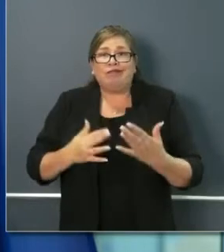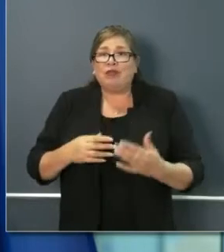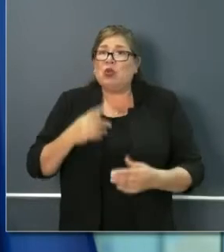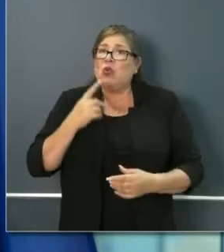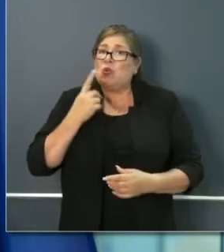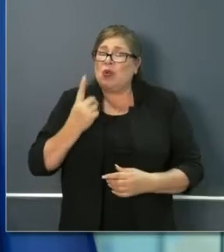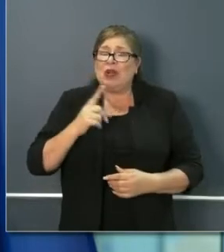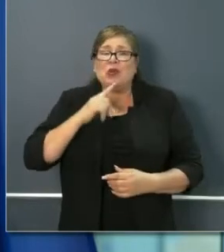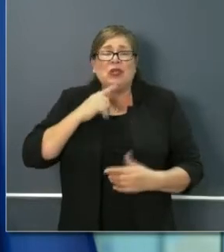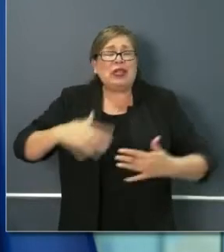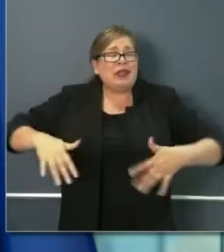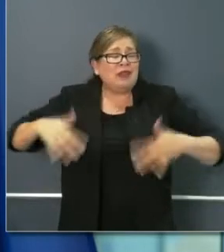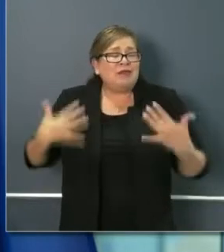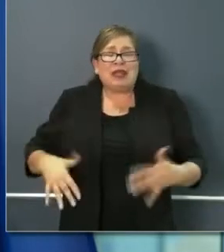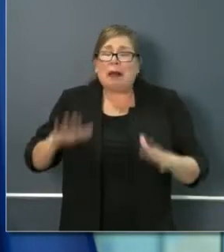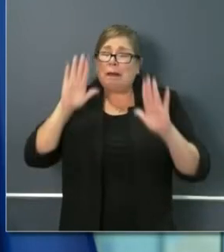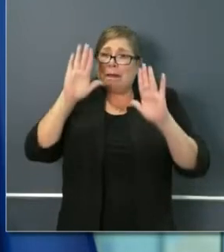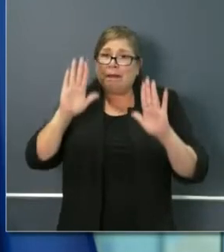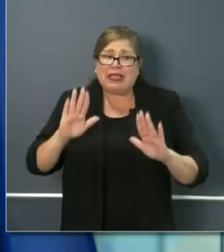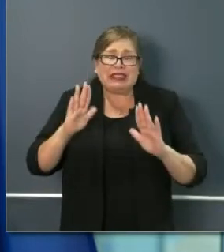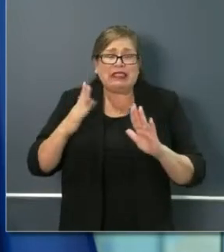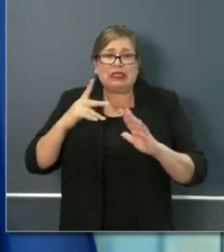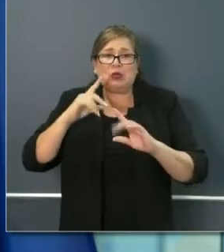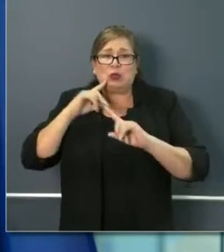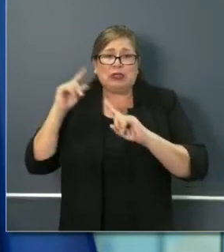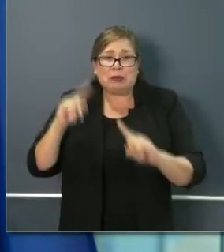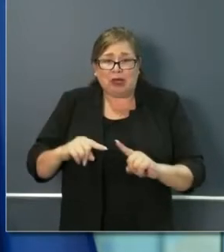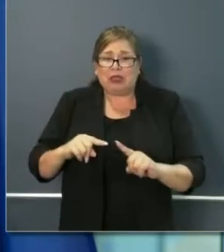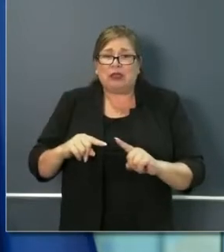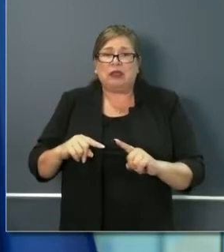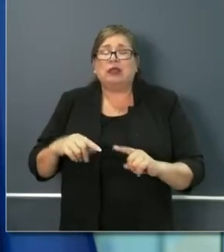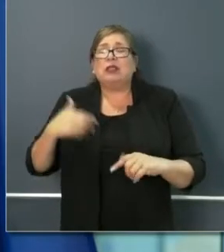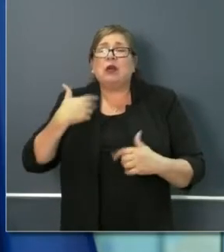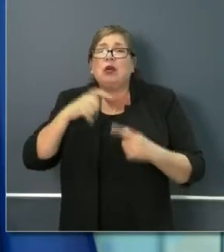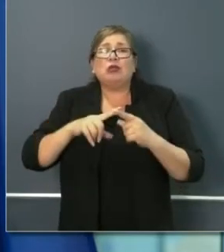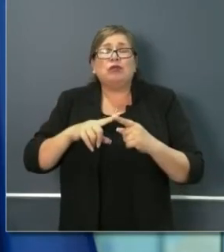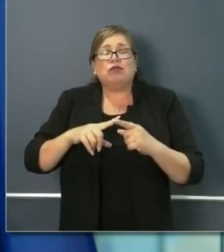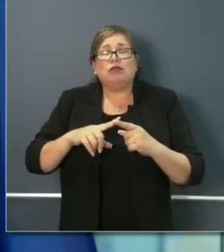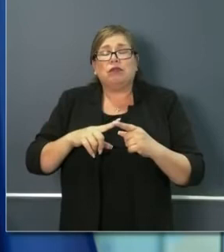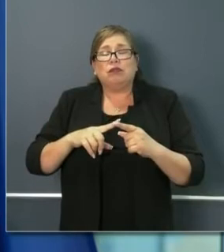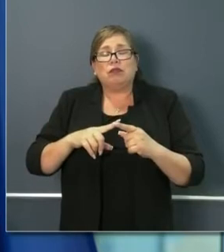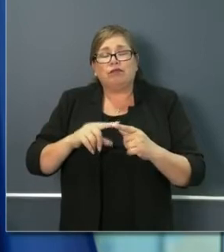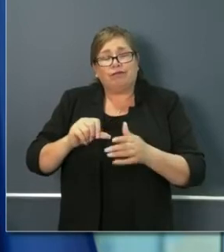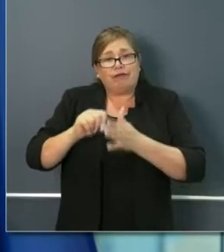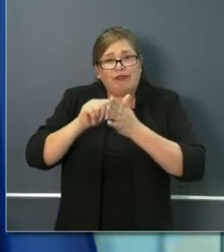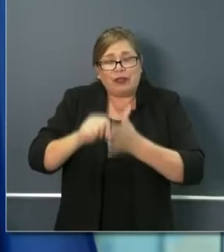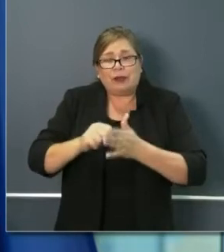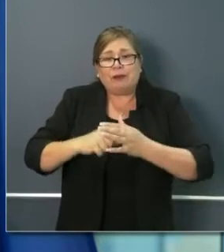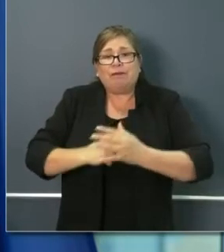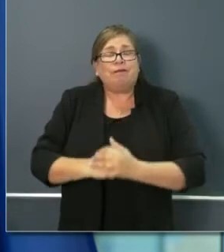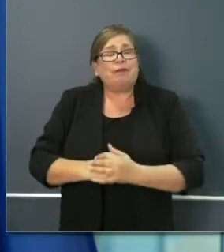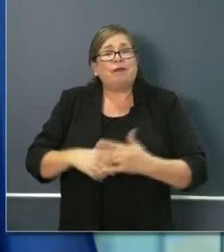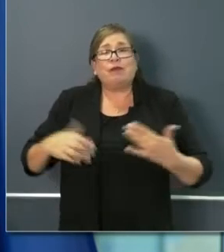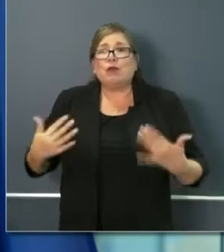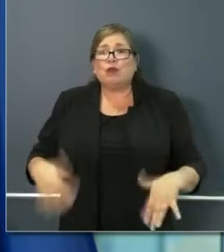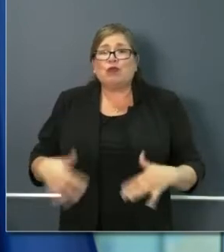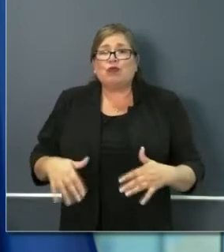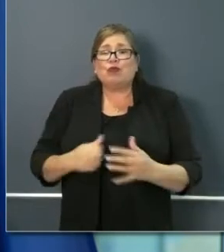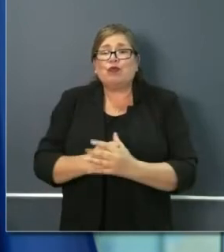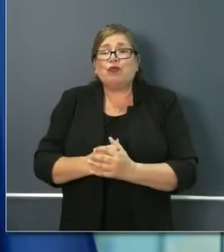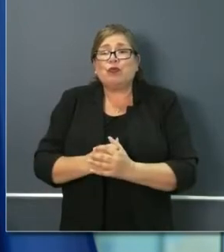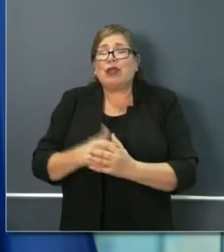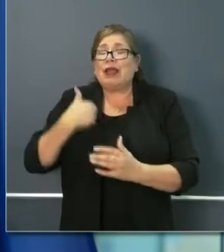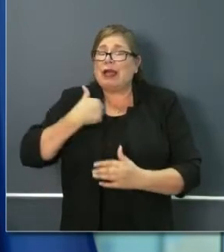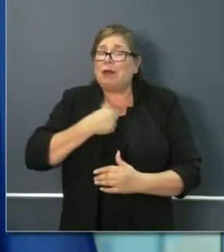that without consideration because I don't want to express hyperbole, but I cannot impress upon you more